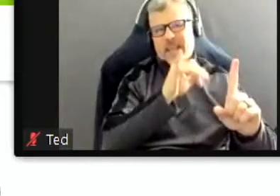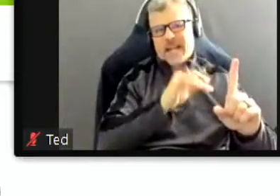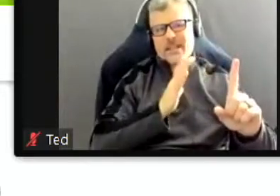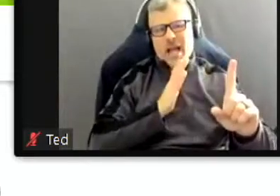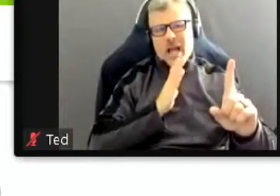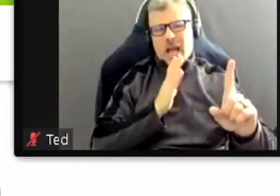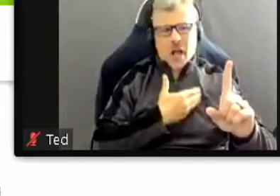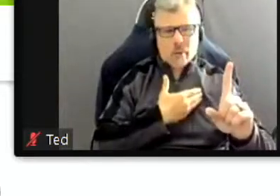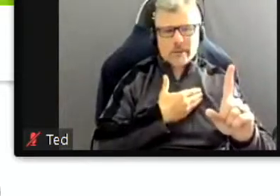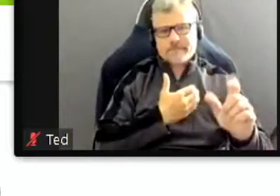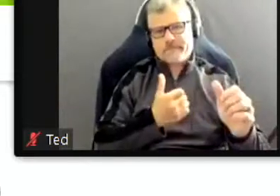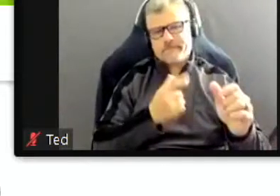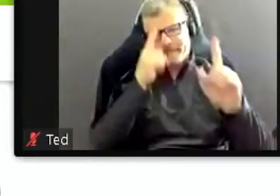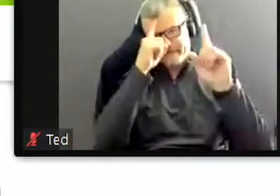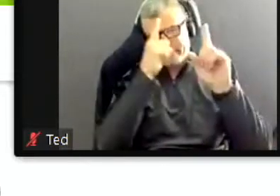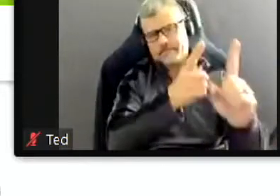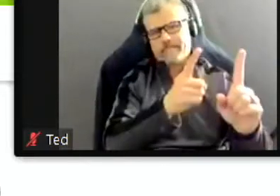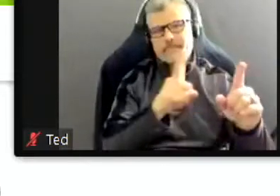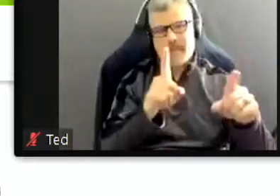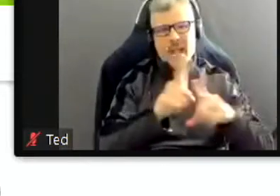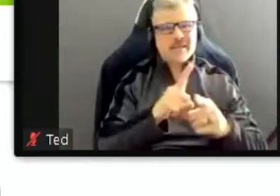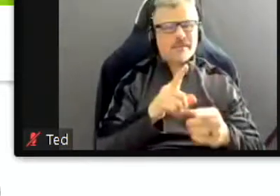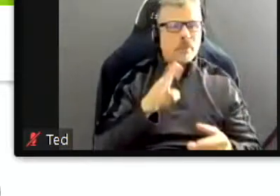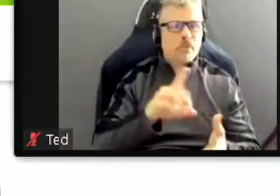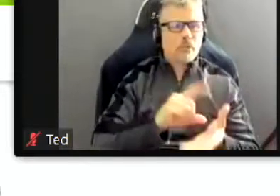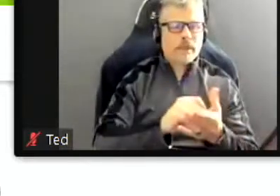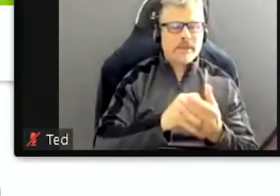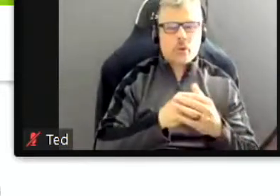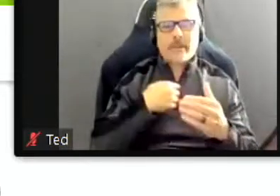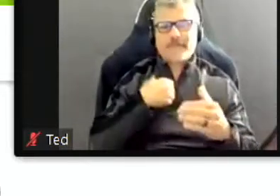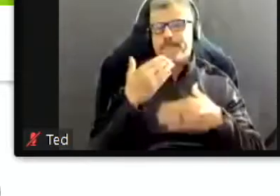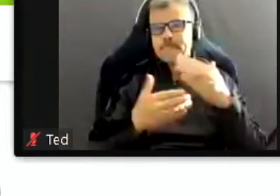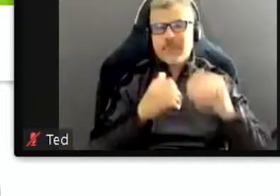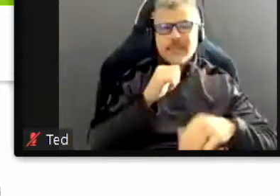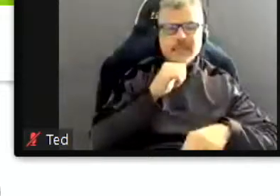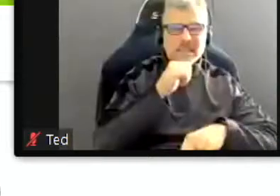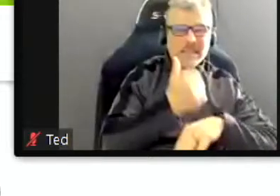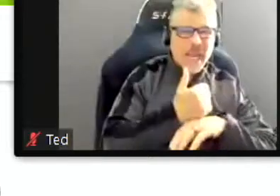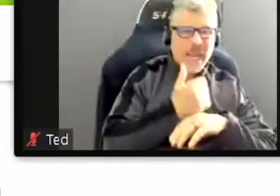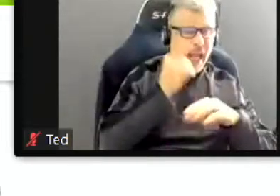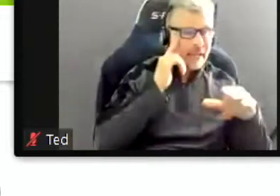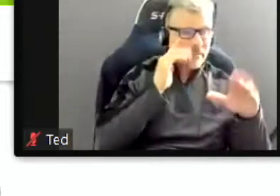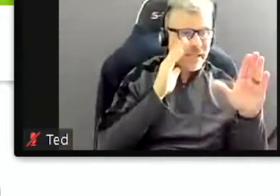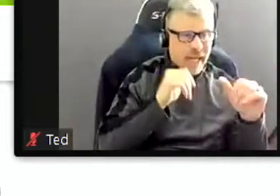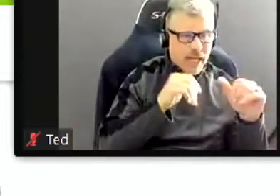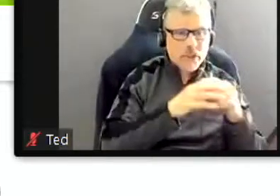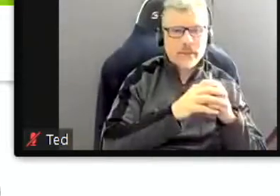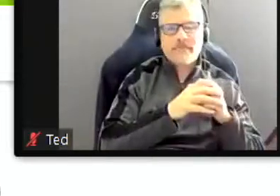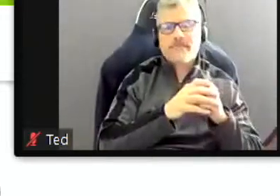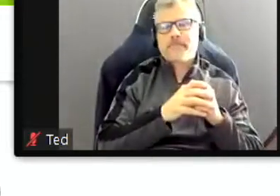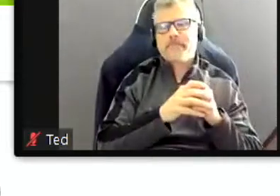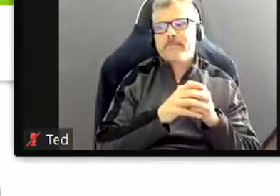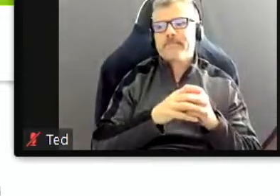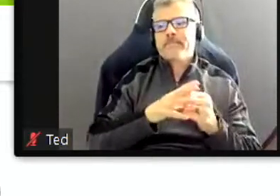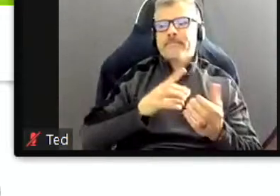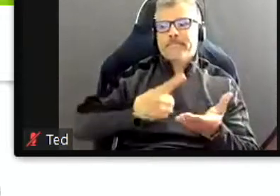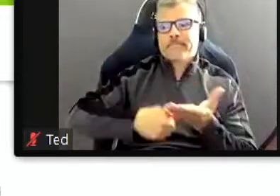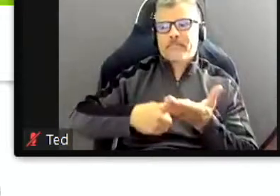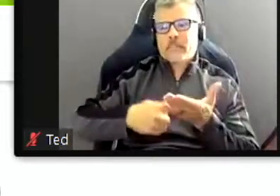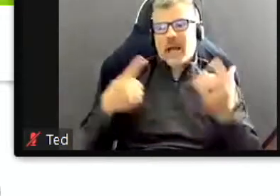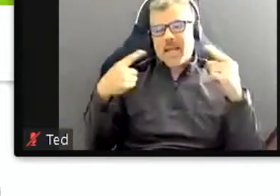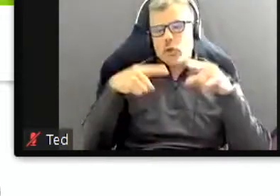blueprint, as we've set out expectations and talked about the integration of general and